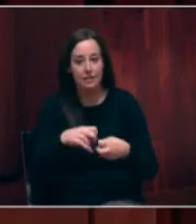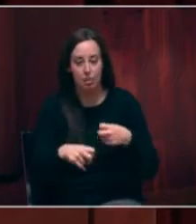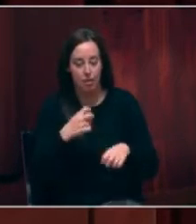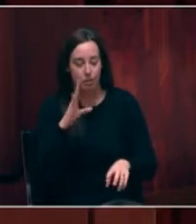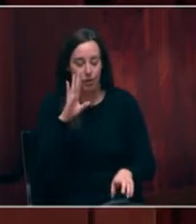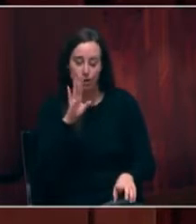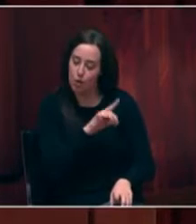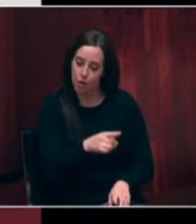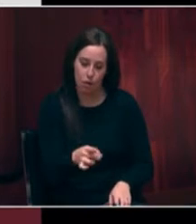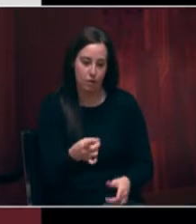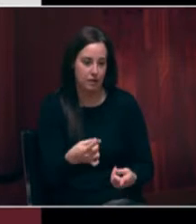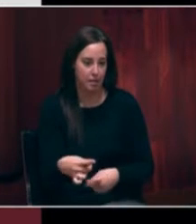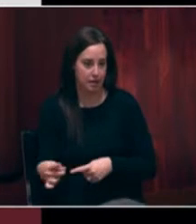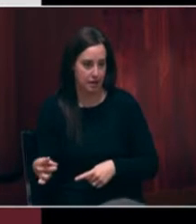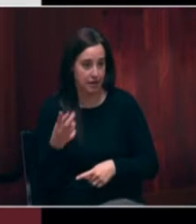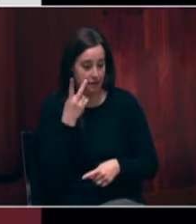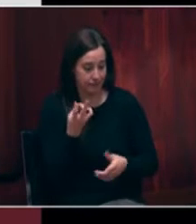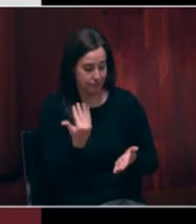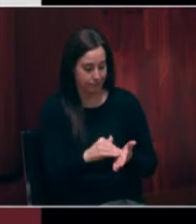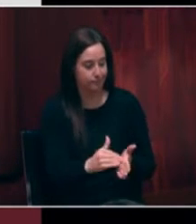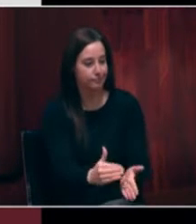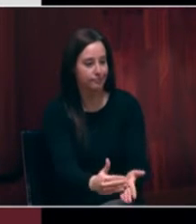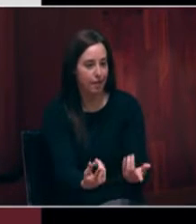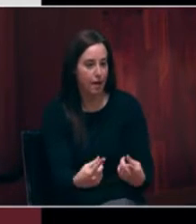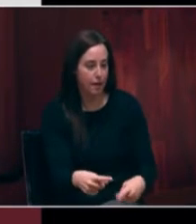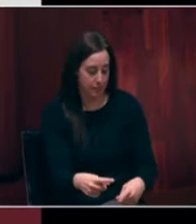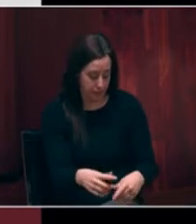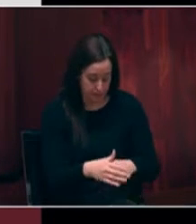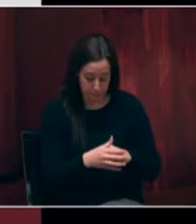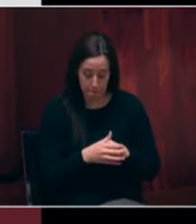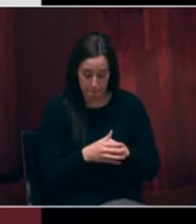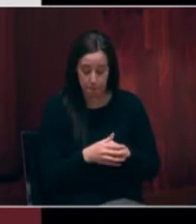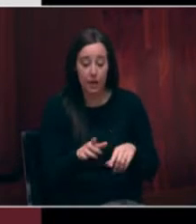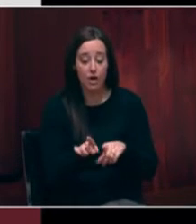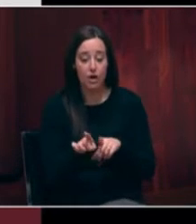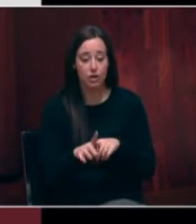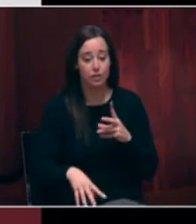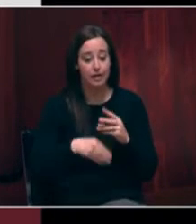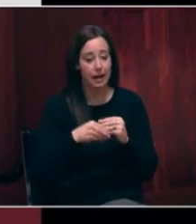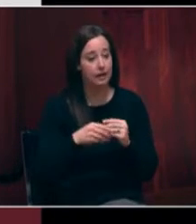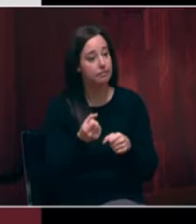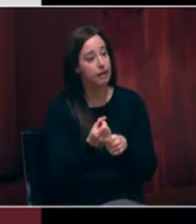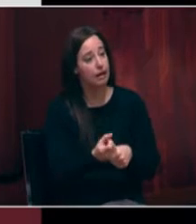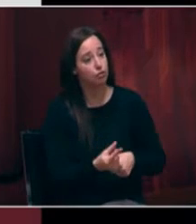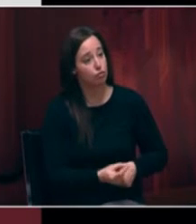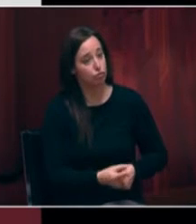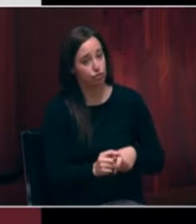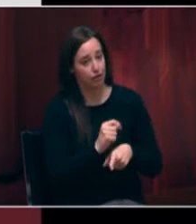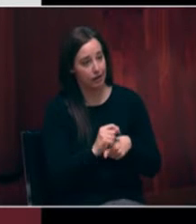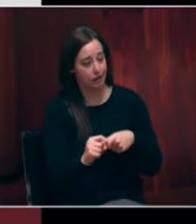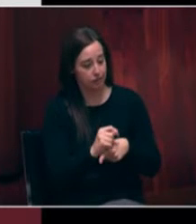see recurring. We also put in there a requirement that training will be annual. Now, we didn't put any kind of time